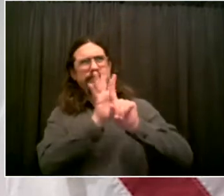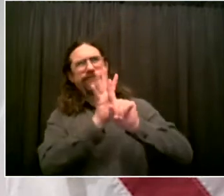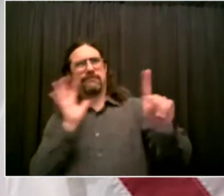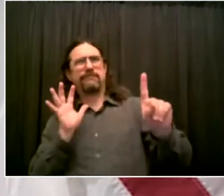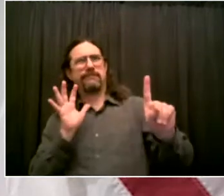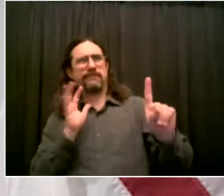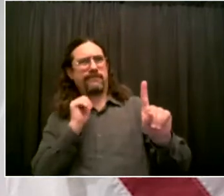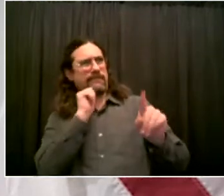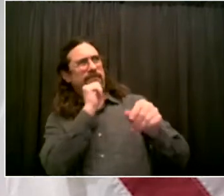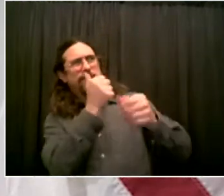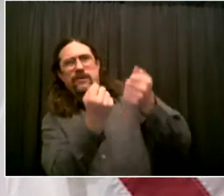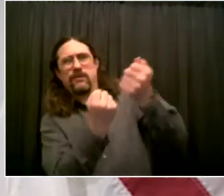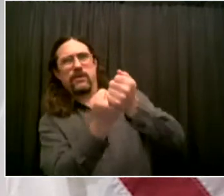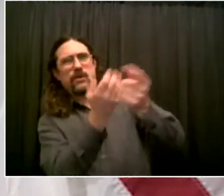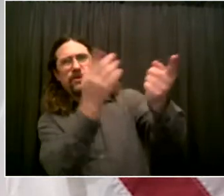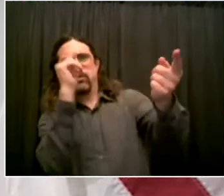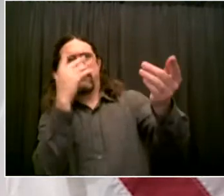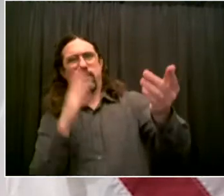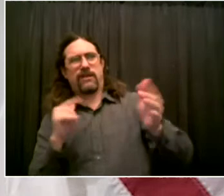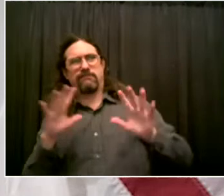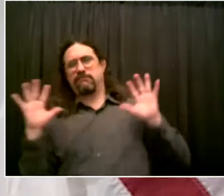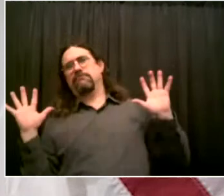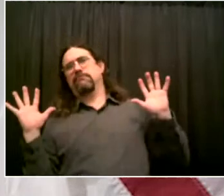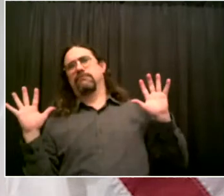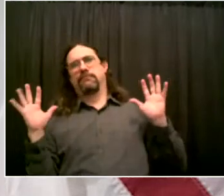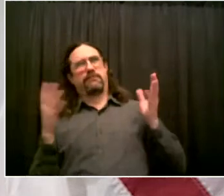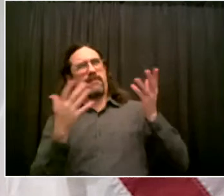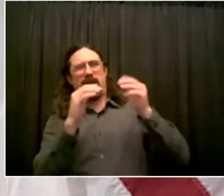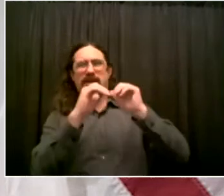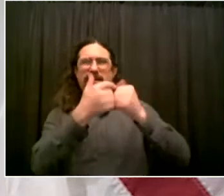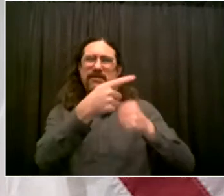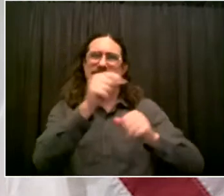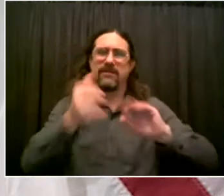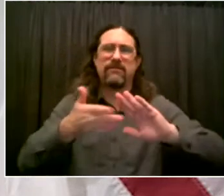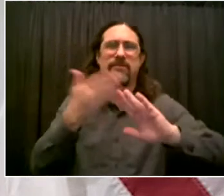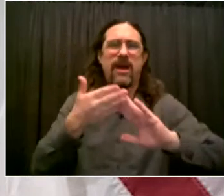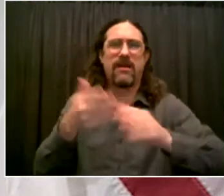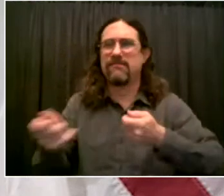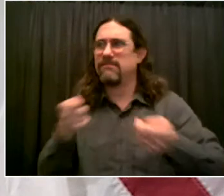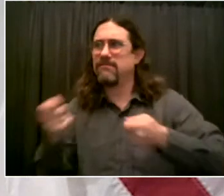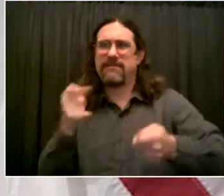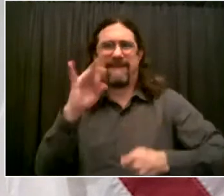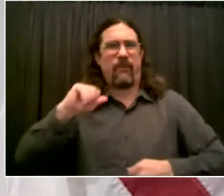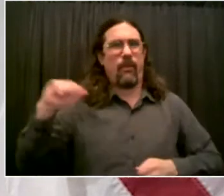So many people who matter in government on so many levels are saying